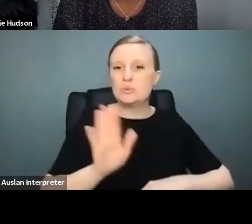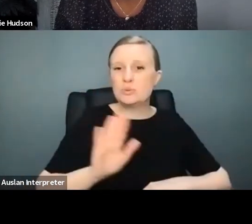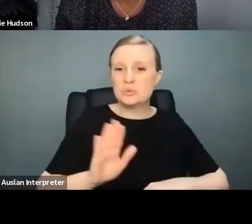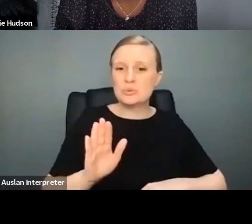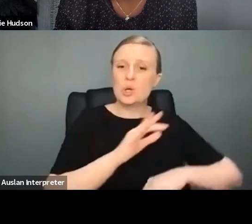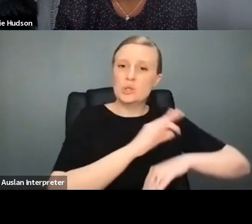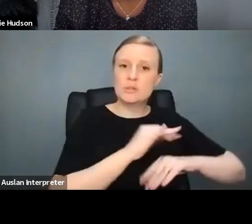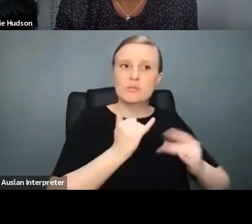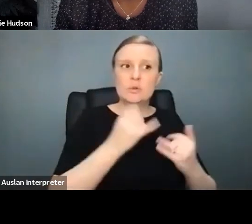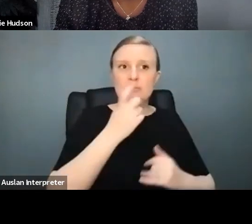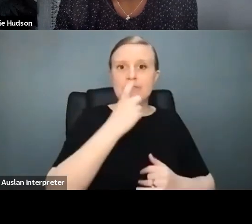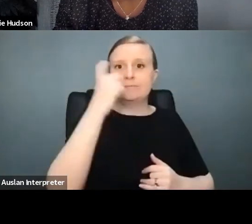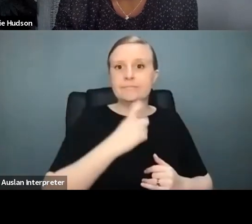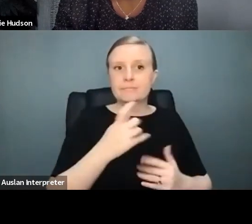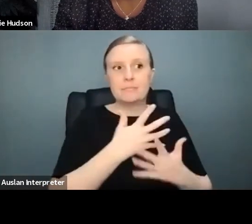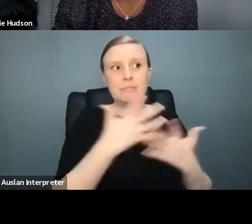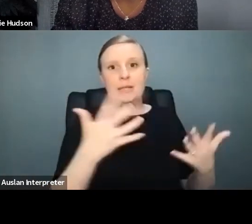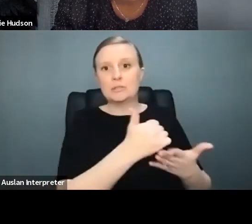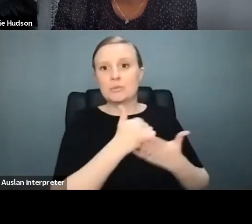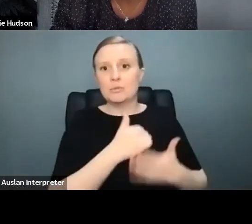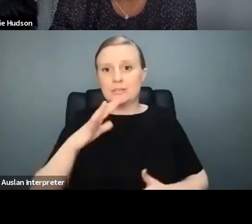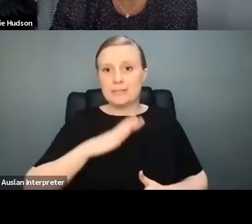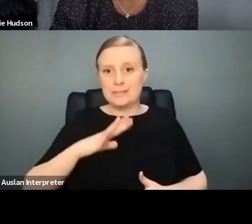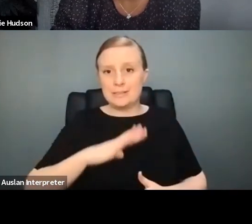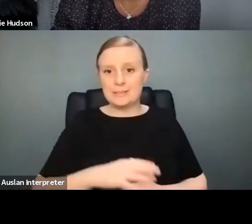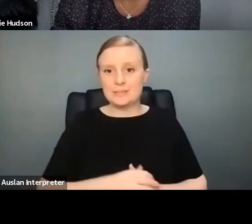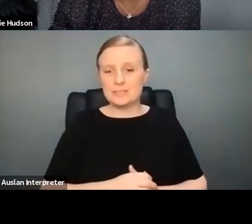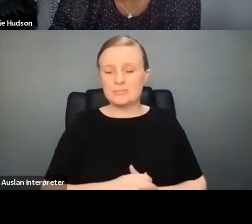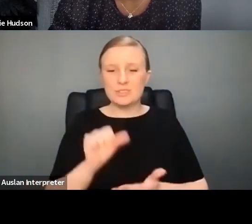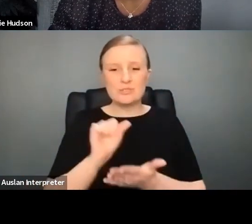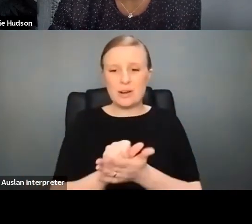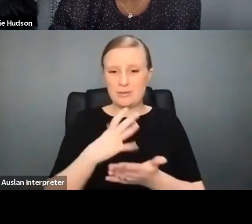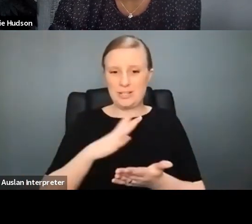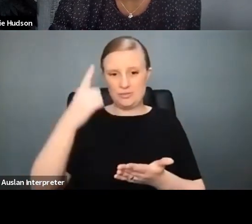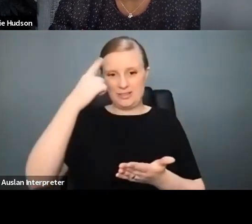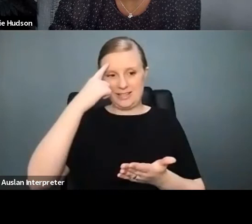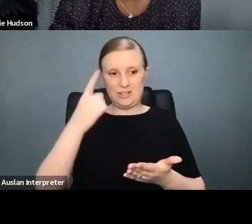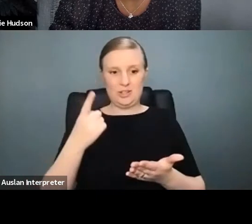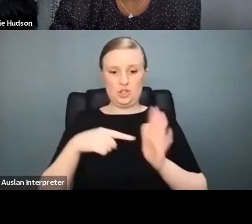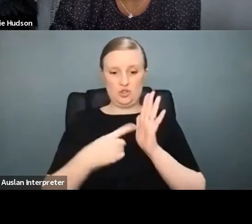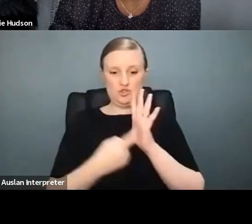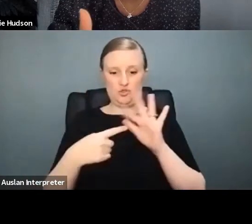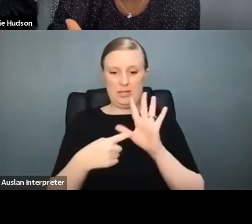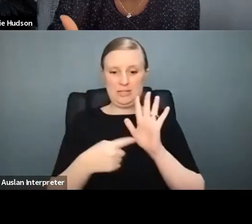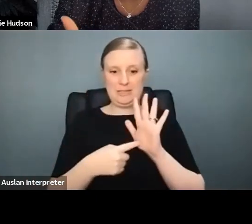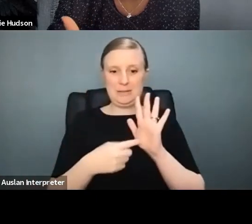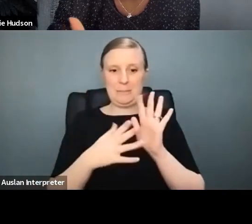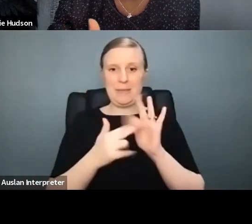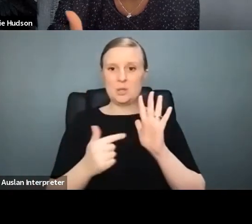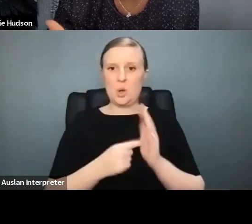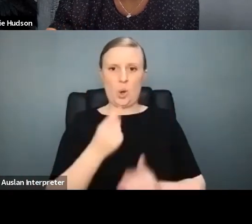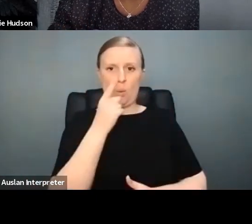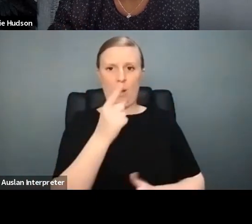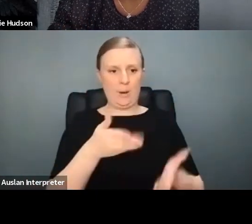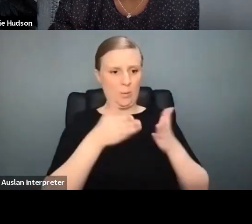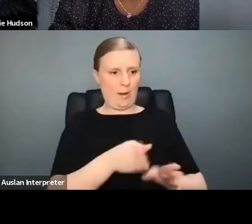more, and we need to really think about the flexibility of the treatment service sector. And hopefully, you know, we're seeing a little bit more of that with